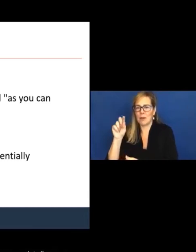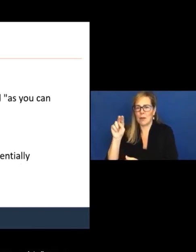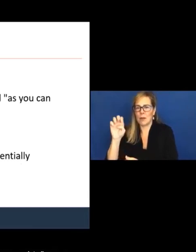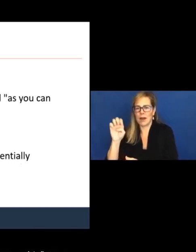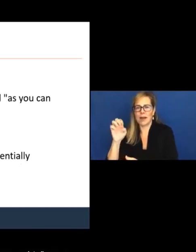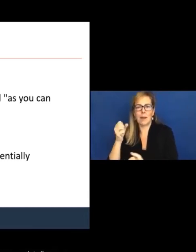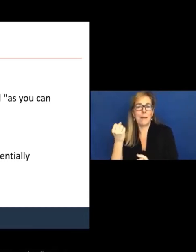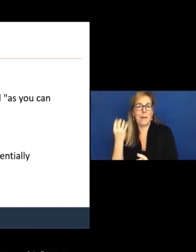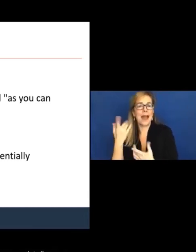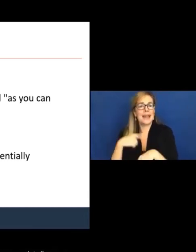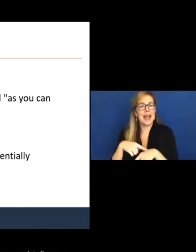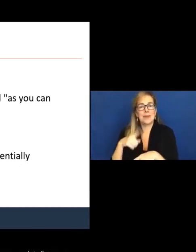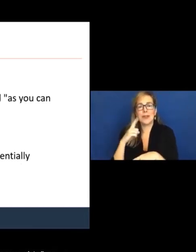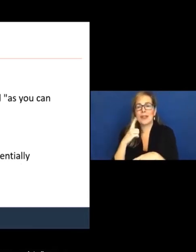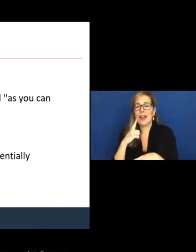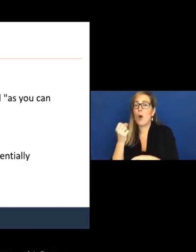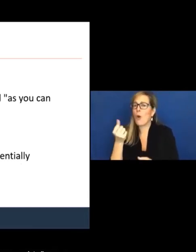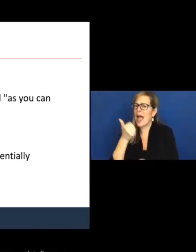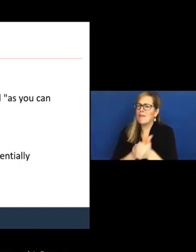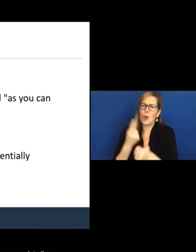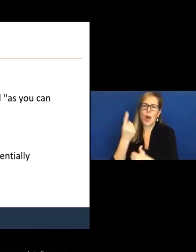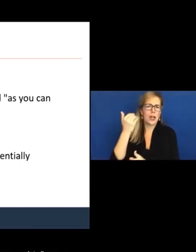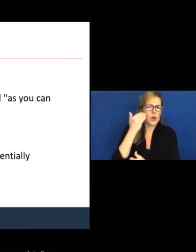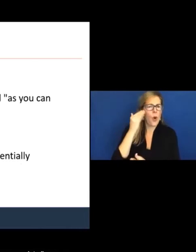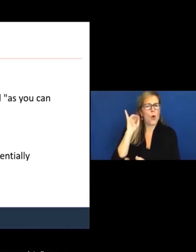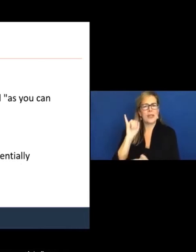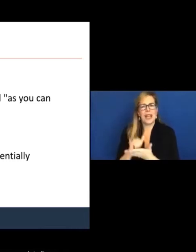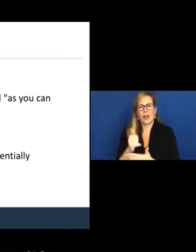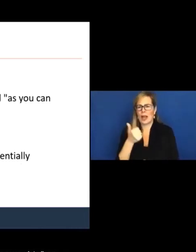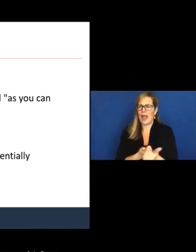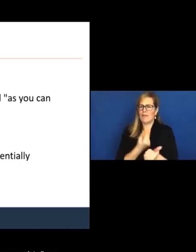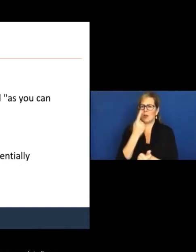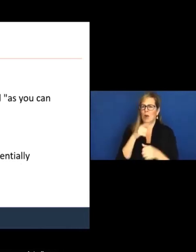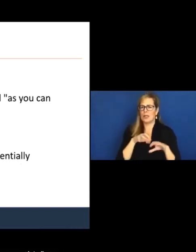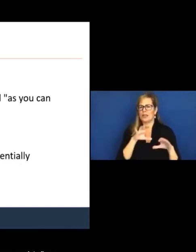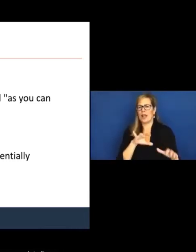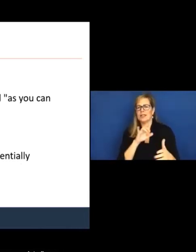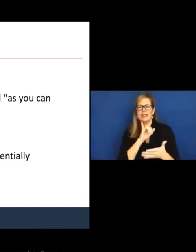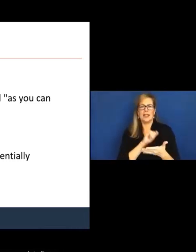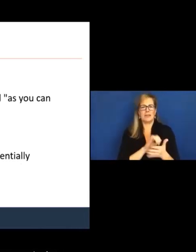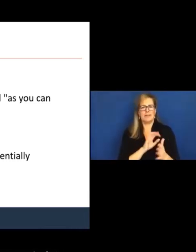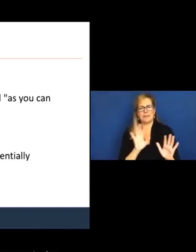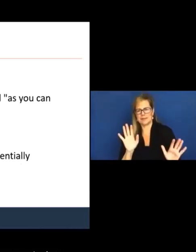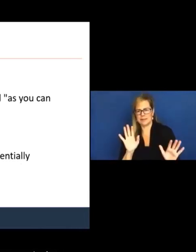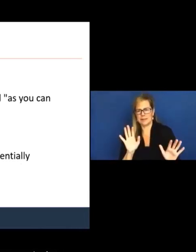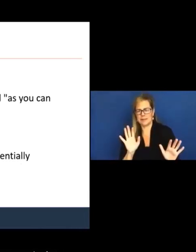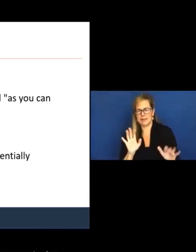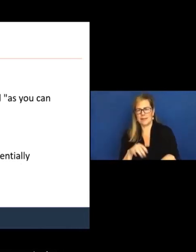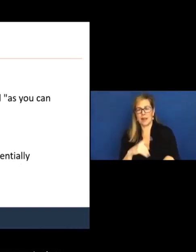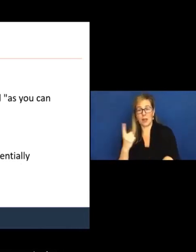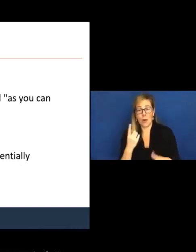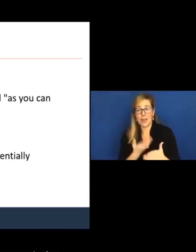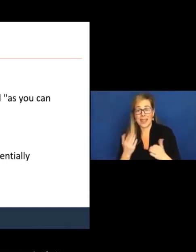hear everyone knows this or everyone does that. The only thing that can really be said